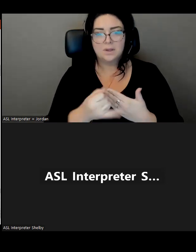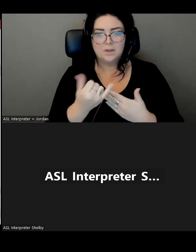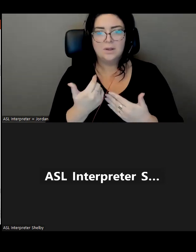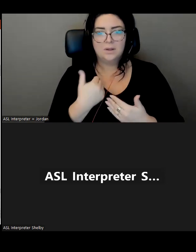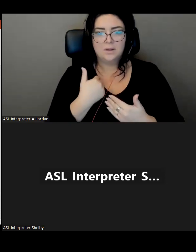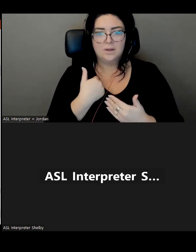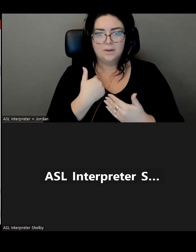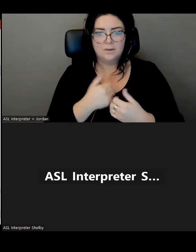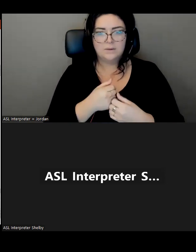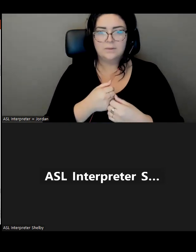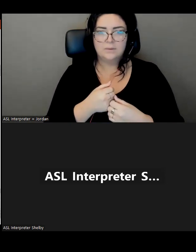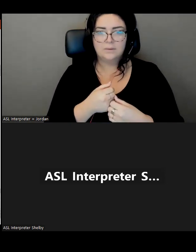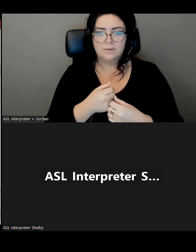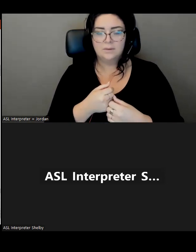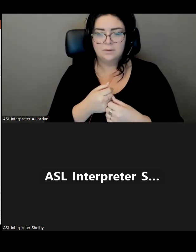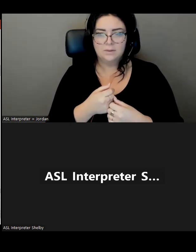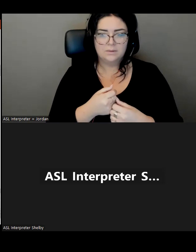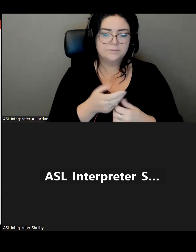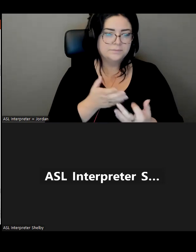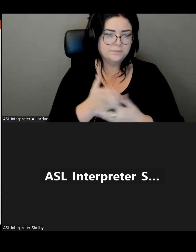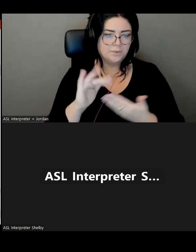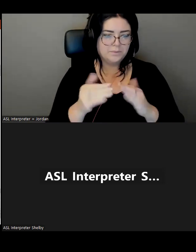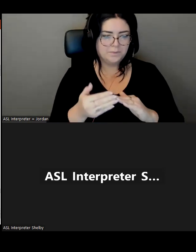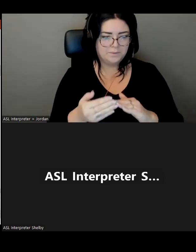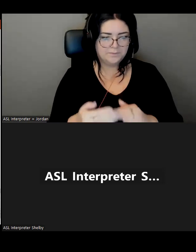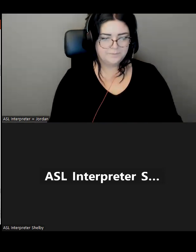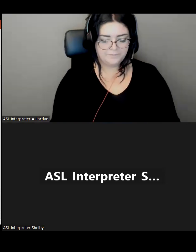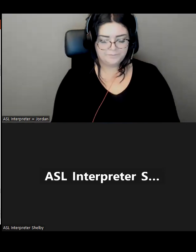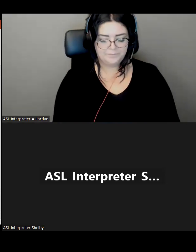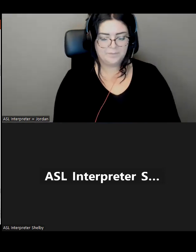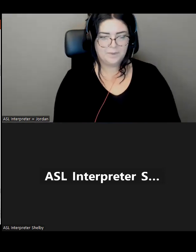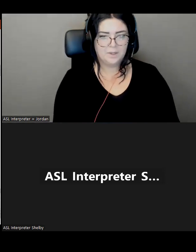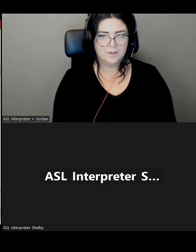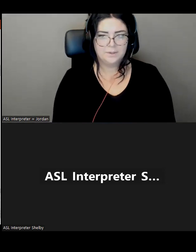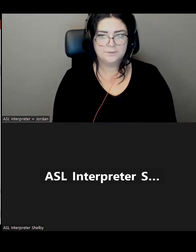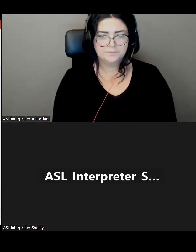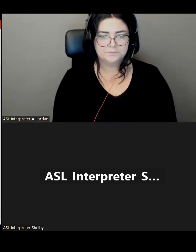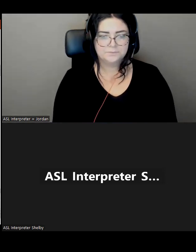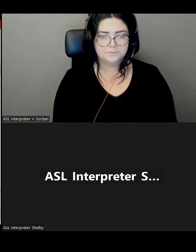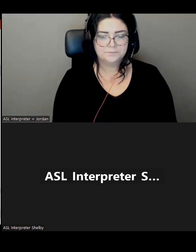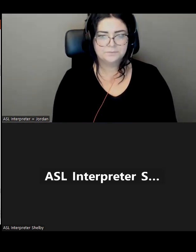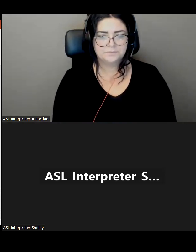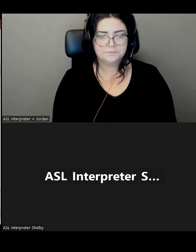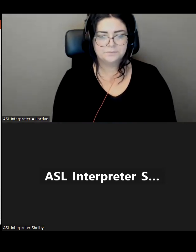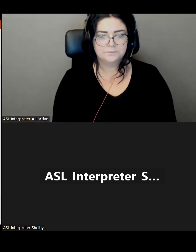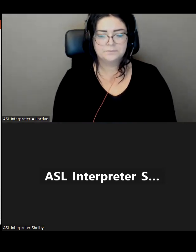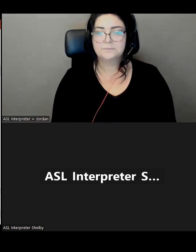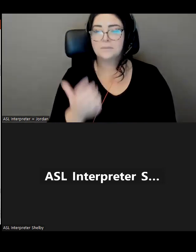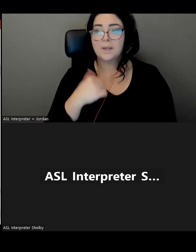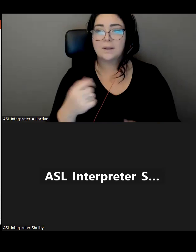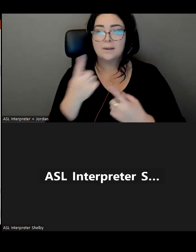the in the communities across the province, and time for question and answers.